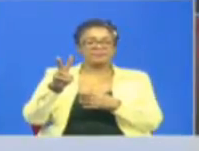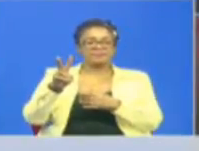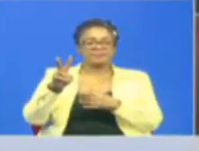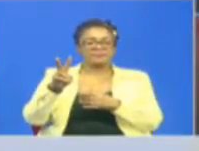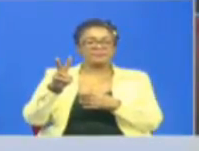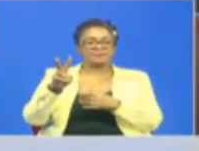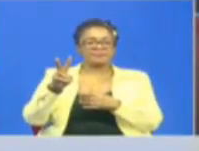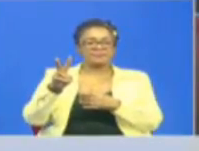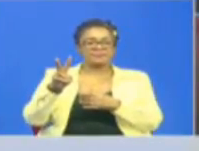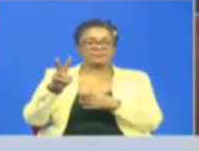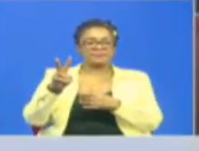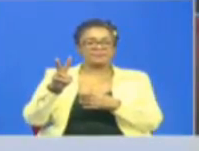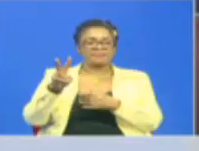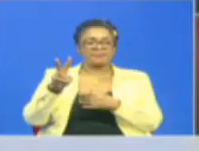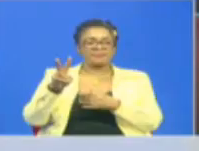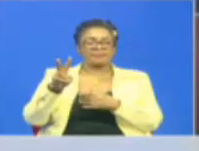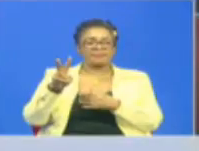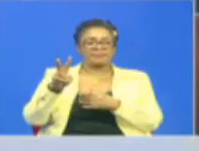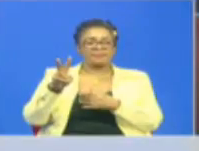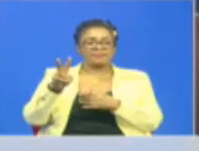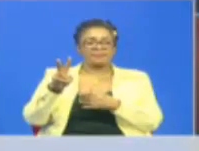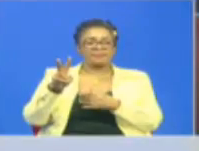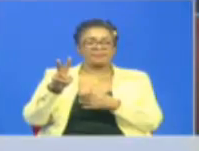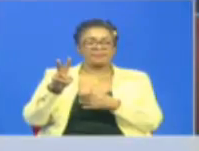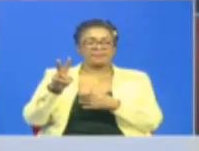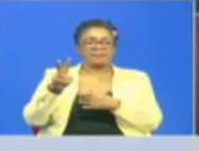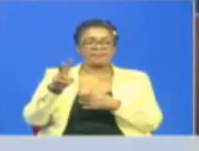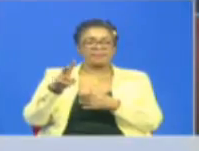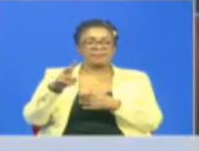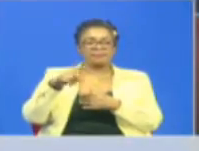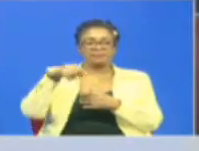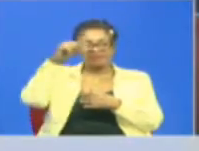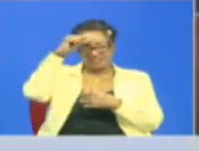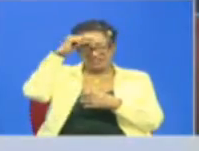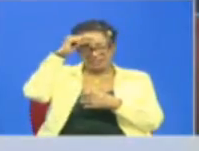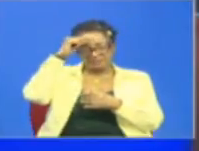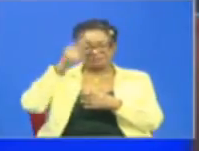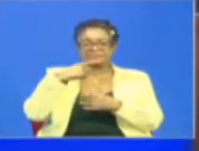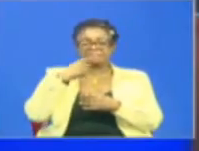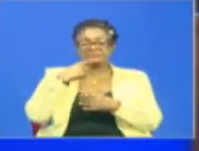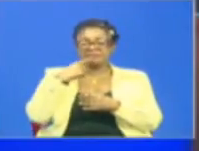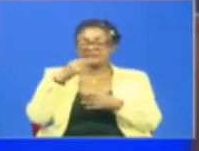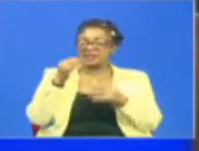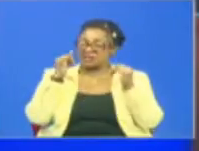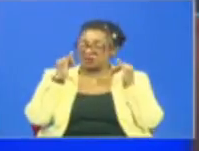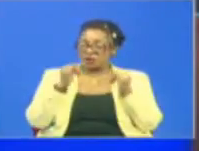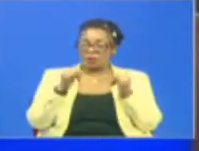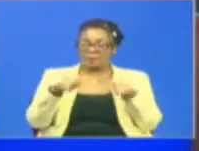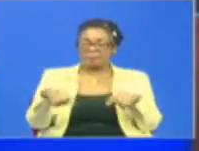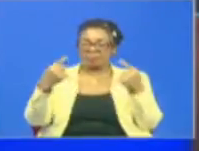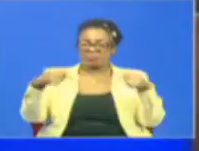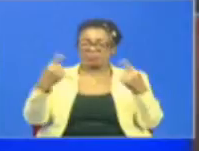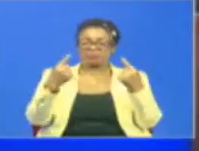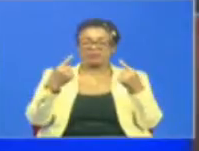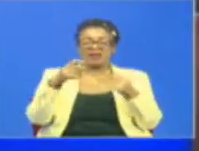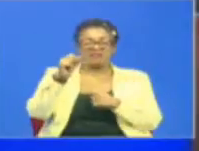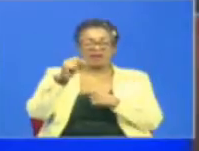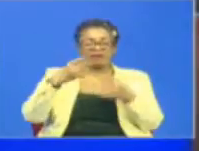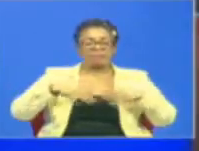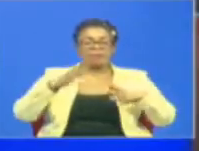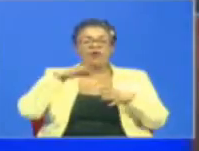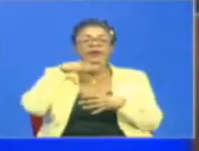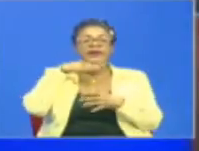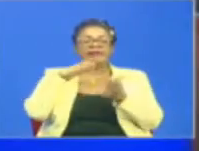And elsewhere, the government now says the fresh flare-up of violence in Nakuru County, which left five people dead and scores